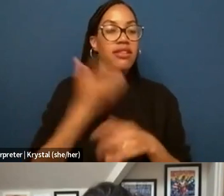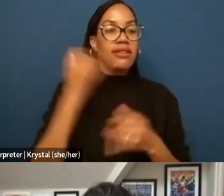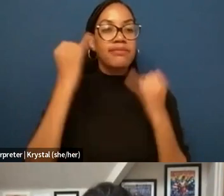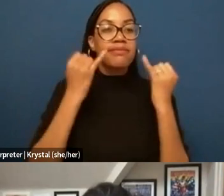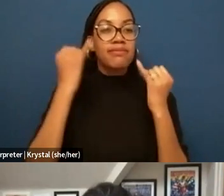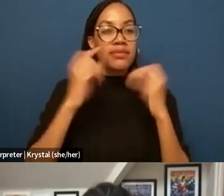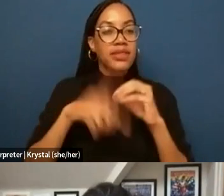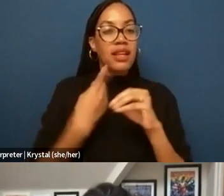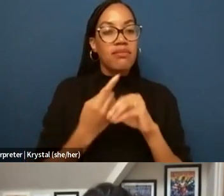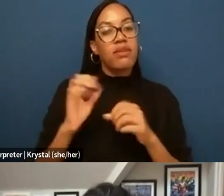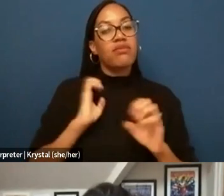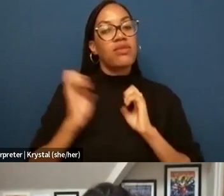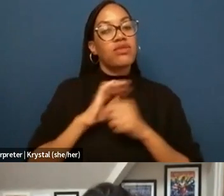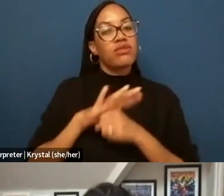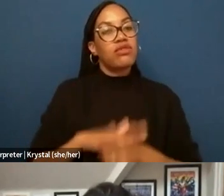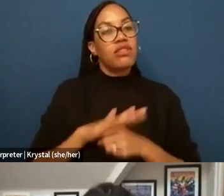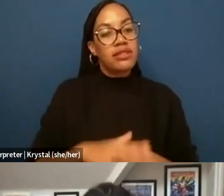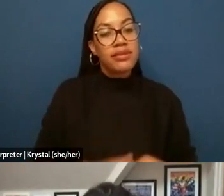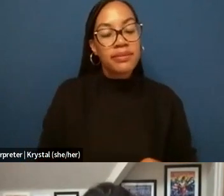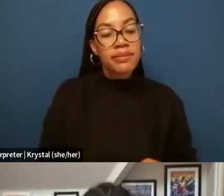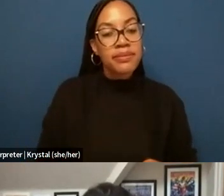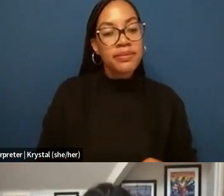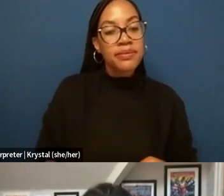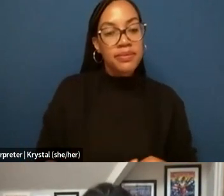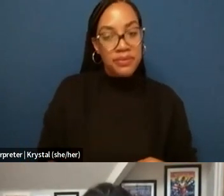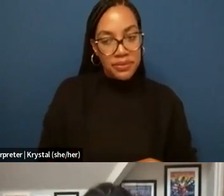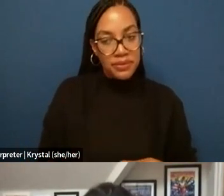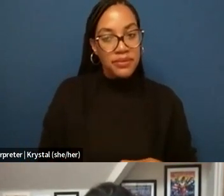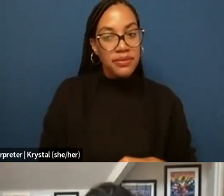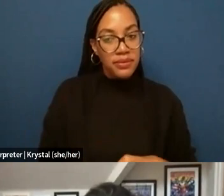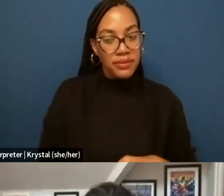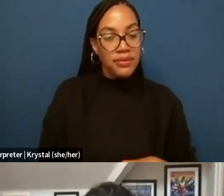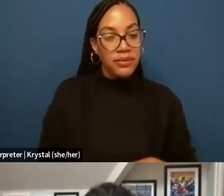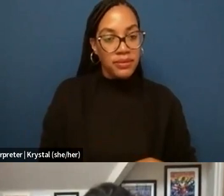The way and the spaces in which I hail